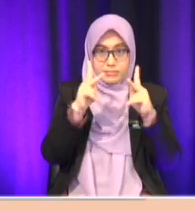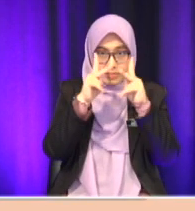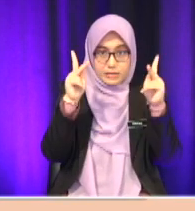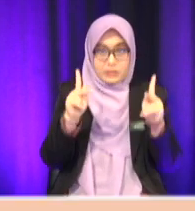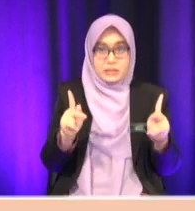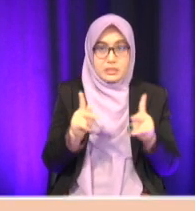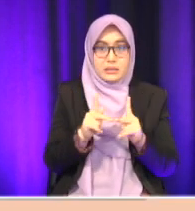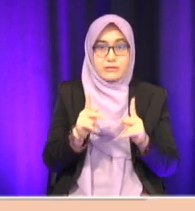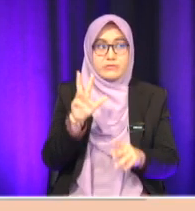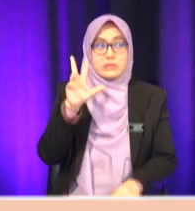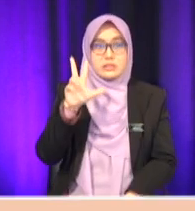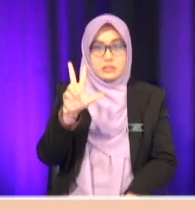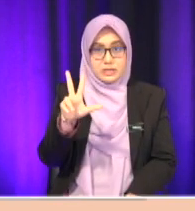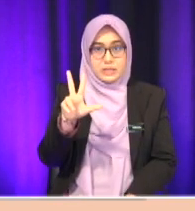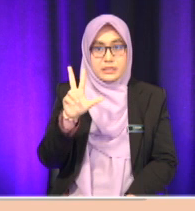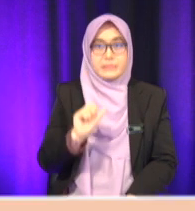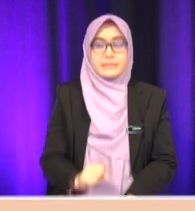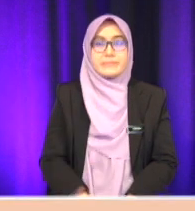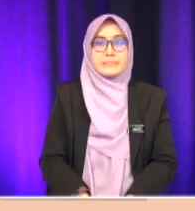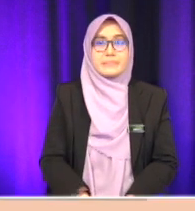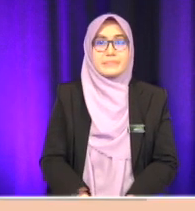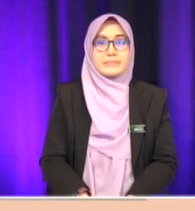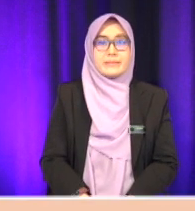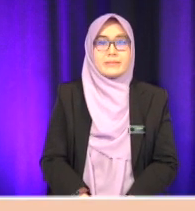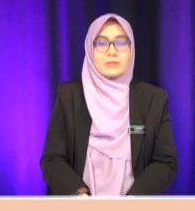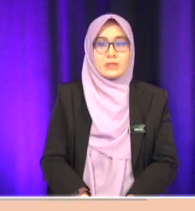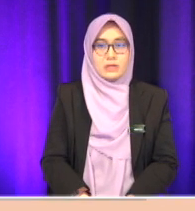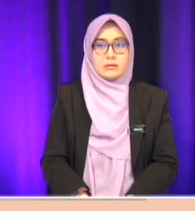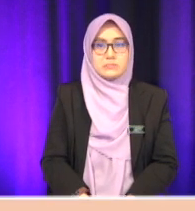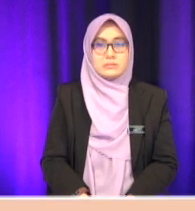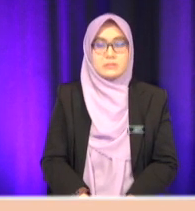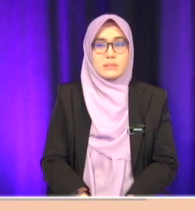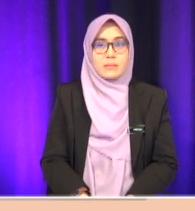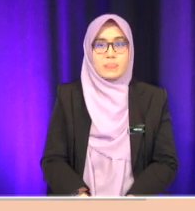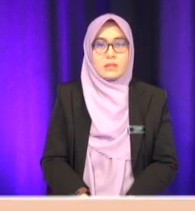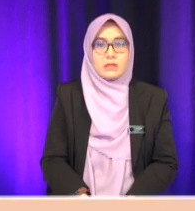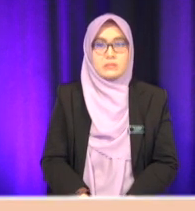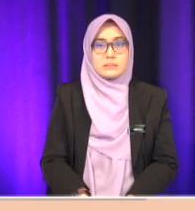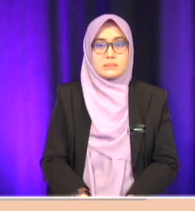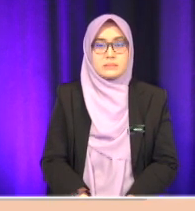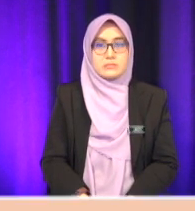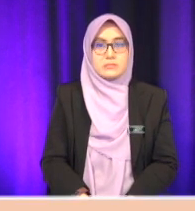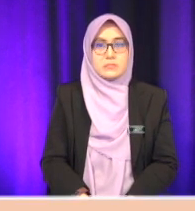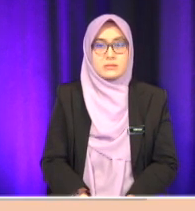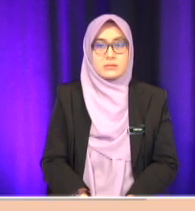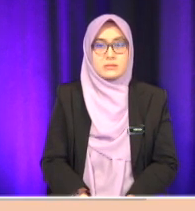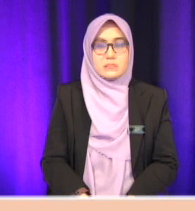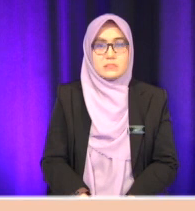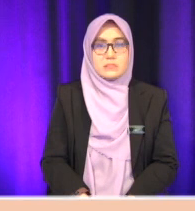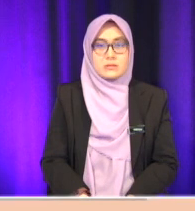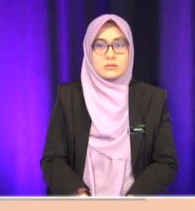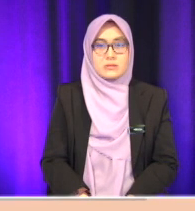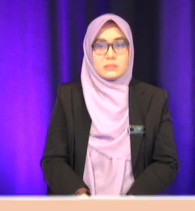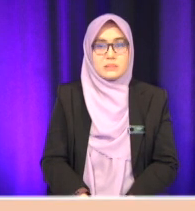is paragraph 3. So talking about the mother. Okay, if we read through this paragraph, talking